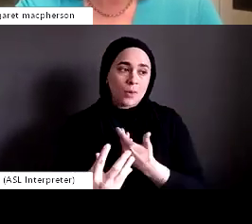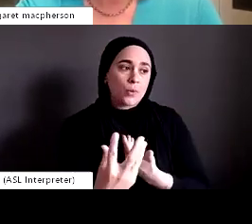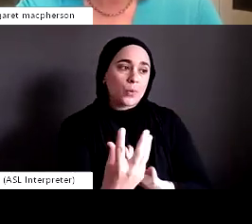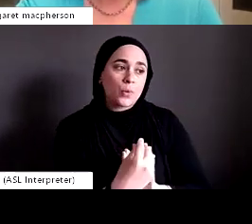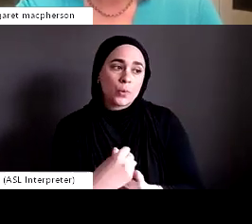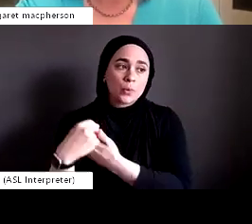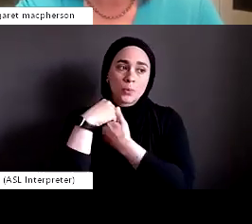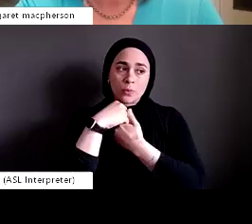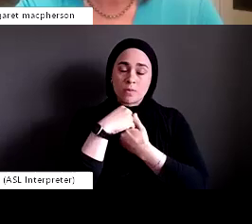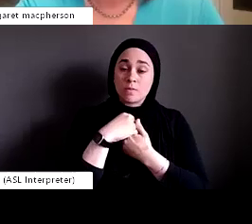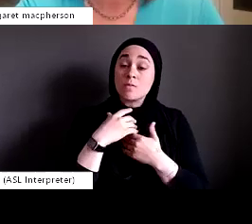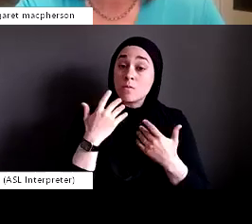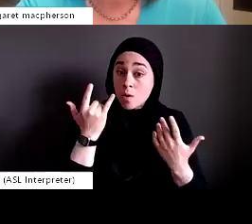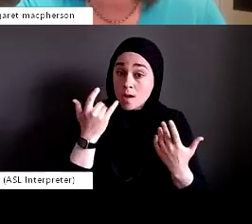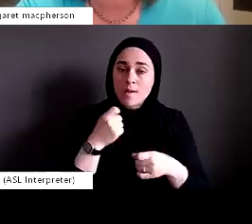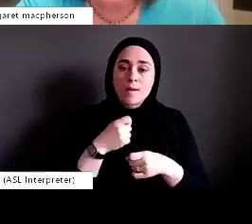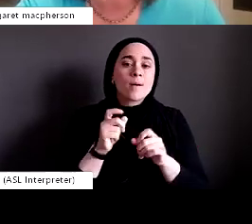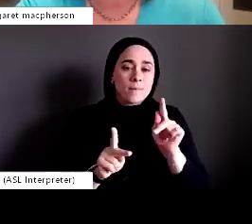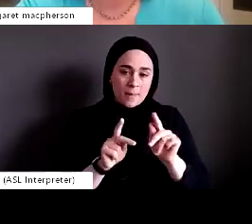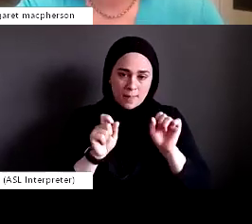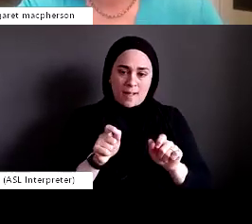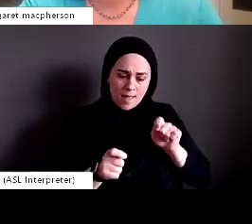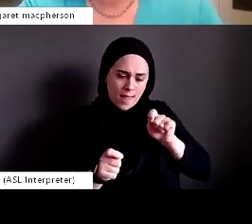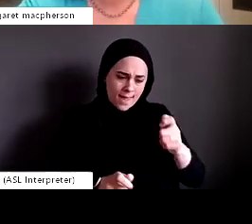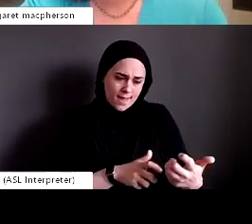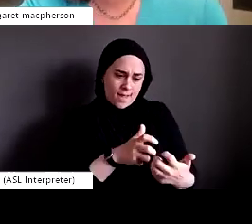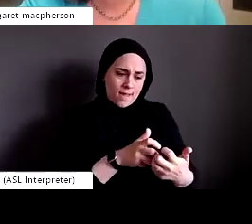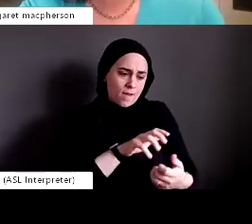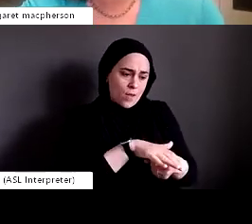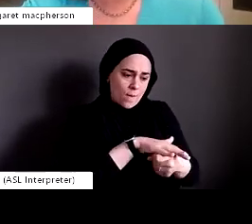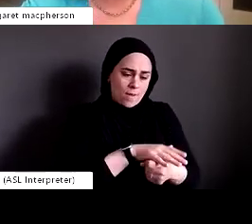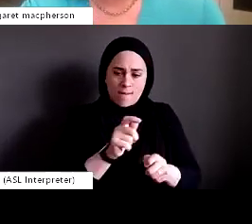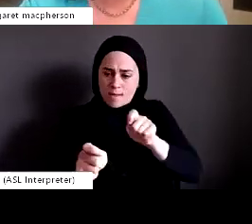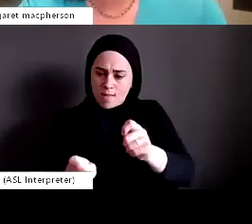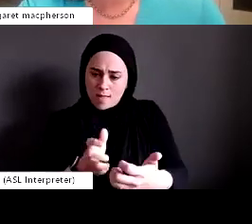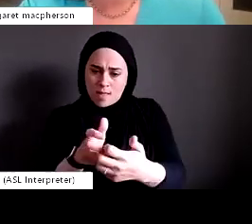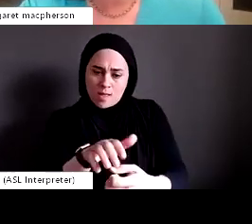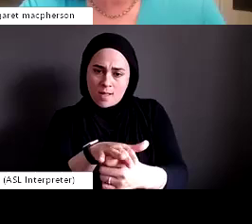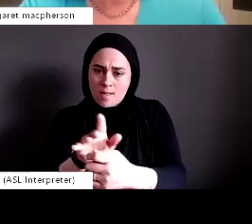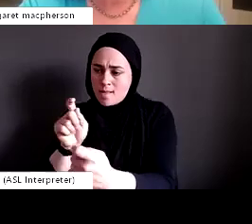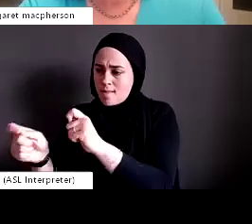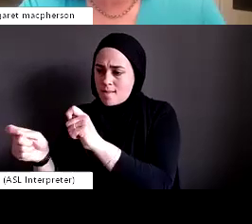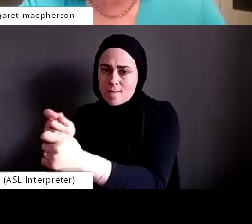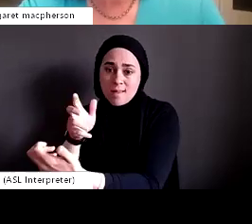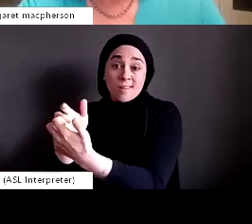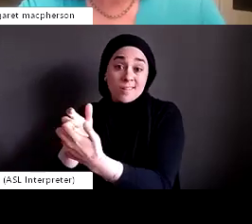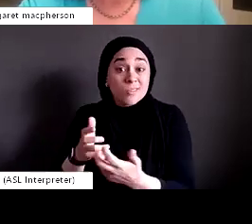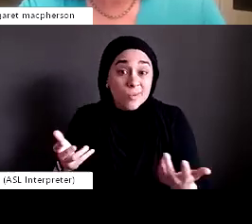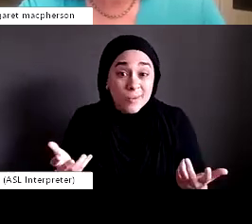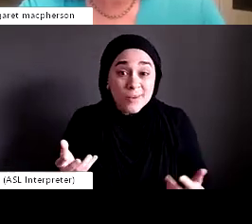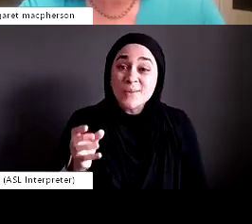can make things work for the people in their area. And so that's really what you're gonna do, is we're gonna have a